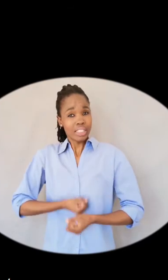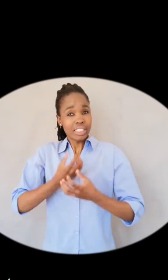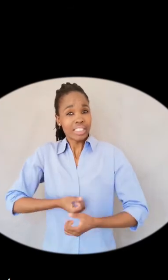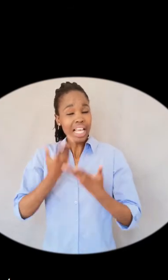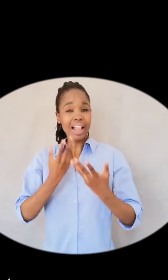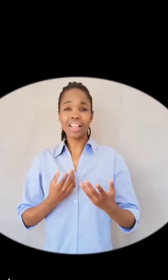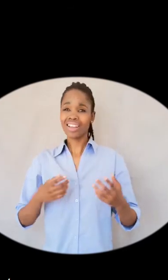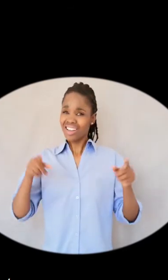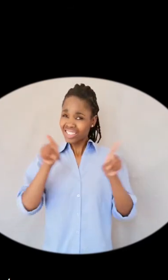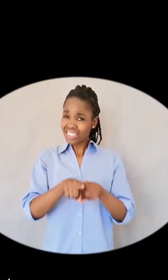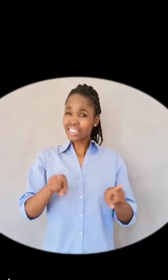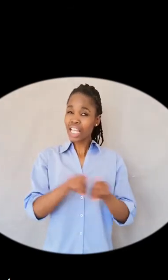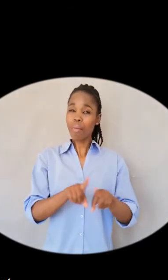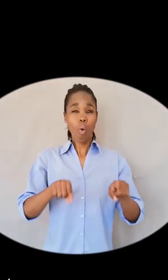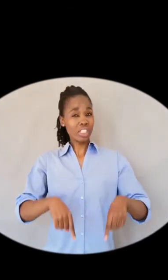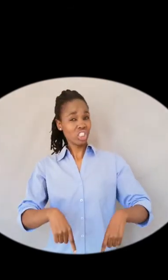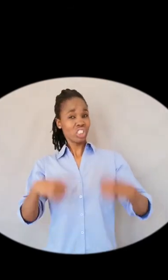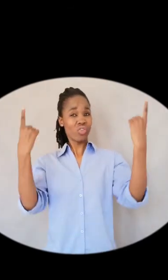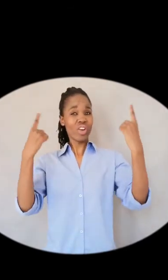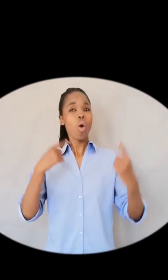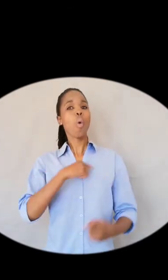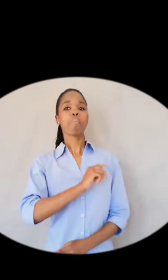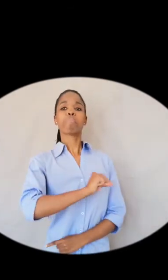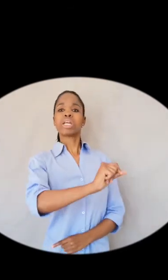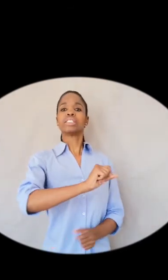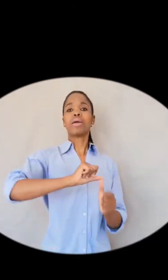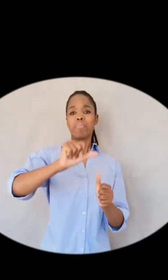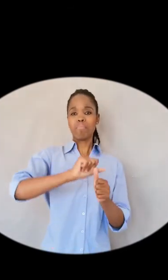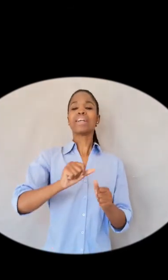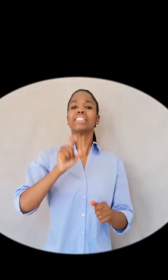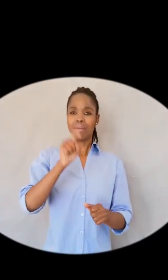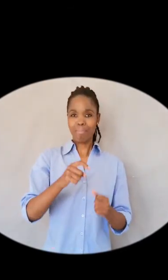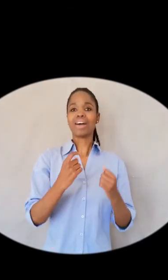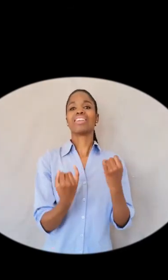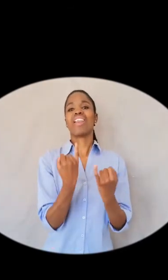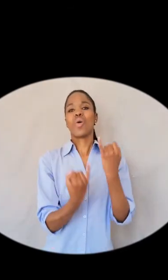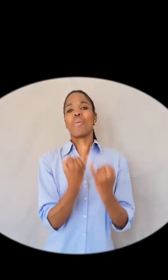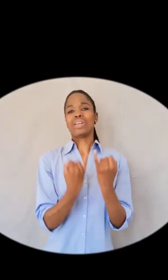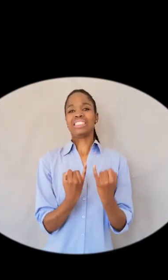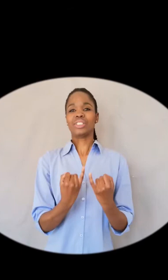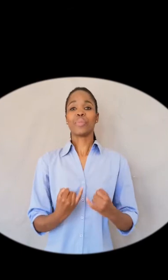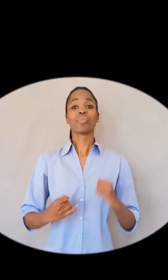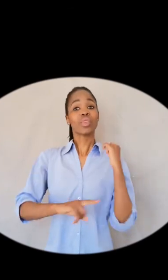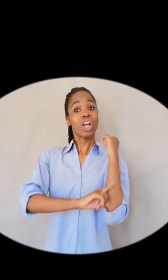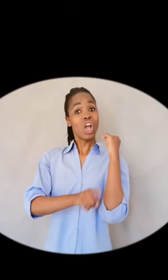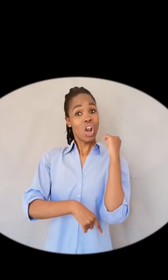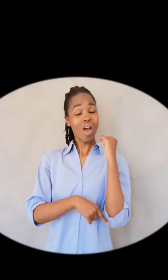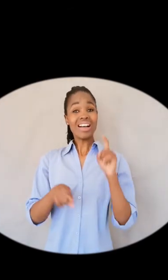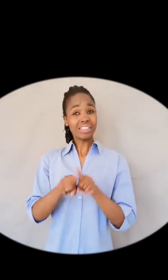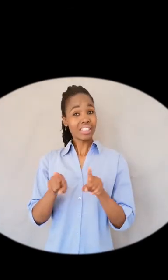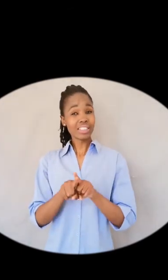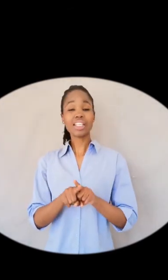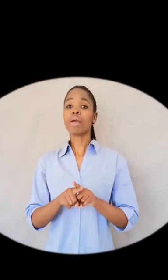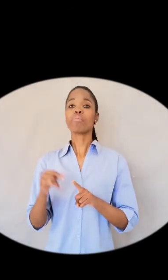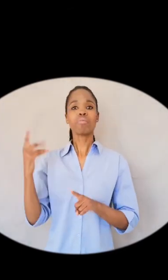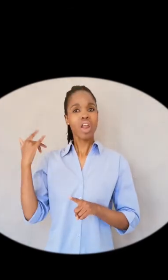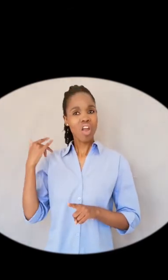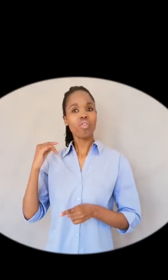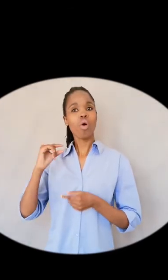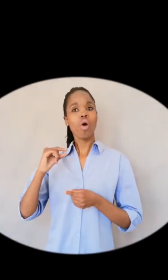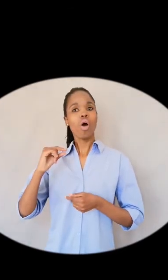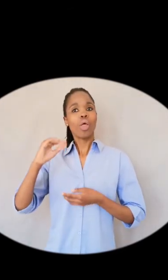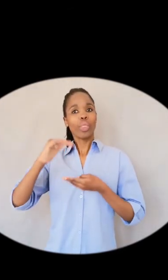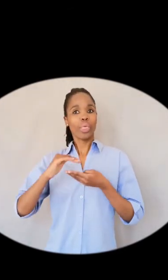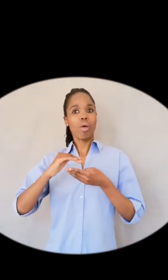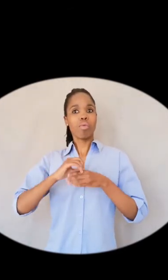different and better than everyone else. Cool? Then the last one, 50% jump in podcast listeners in South